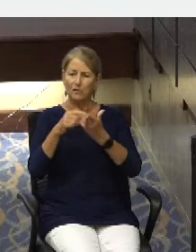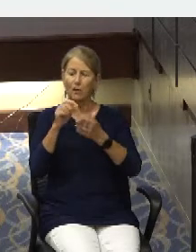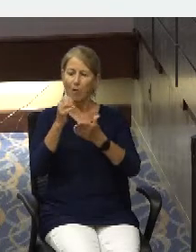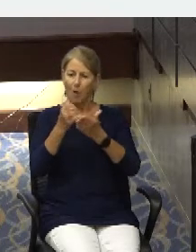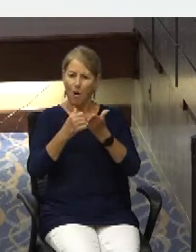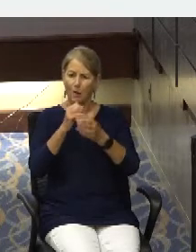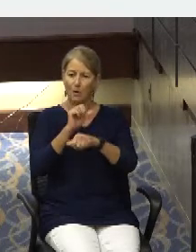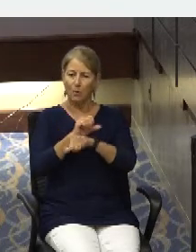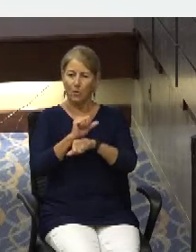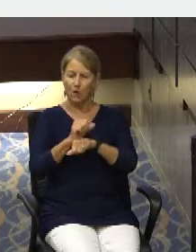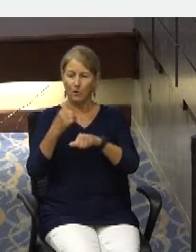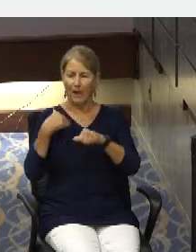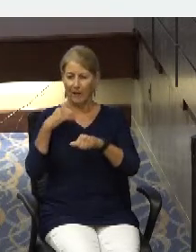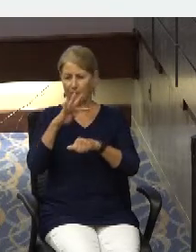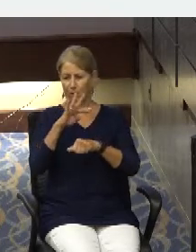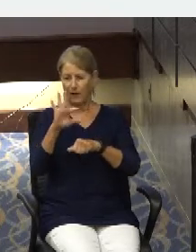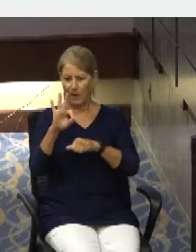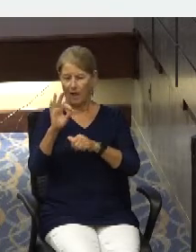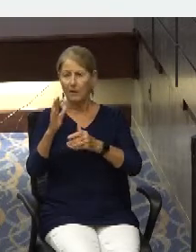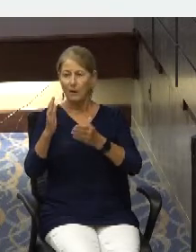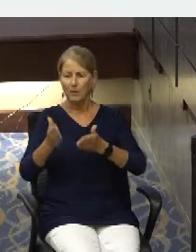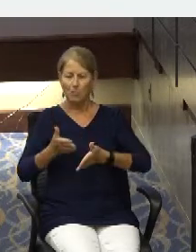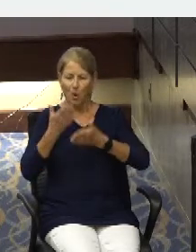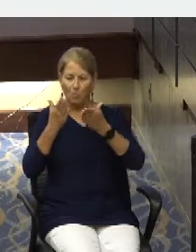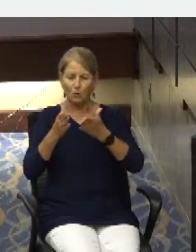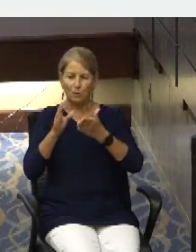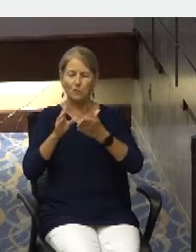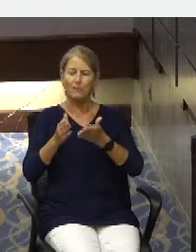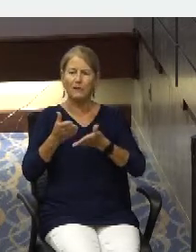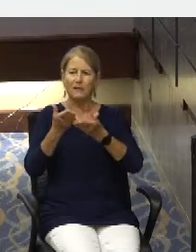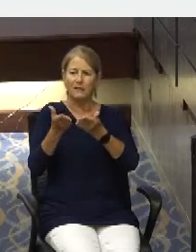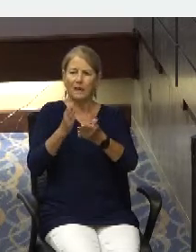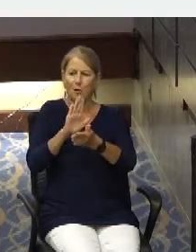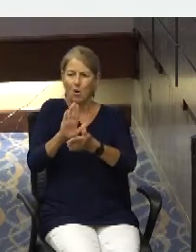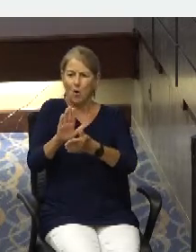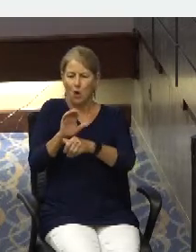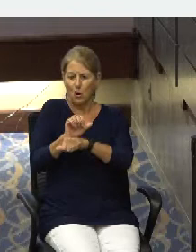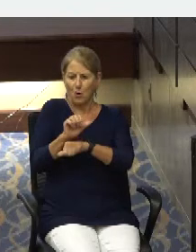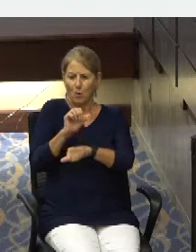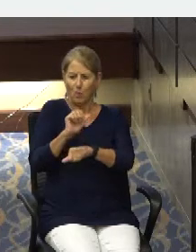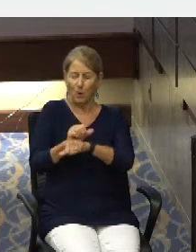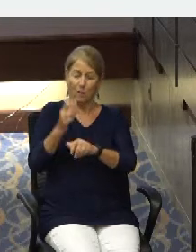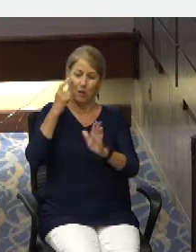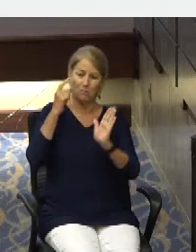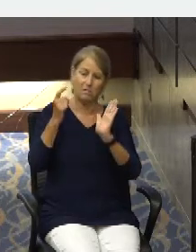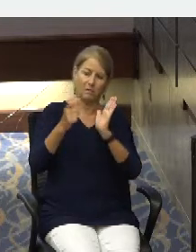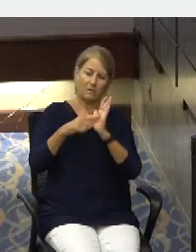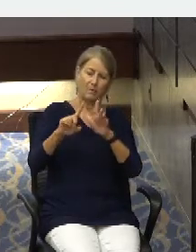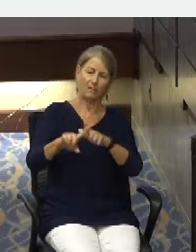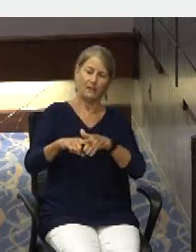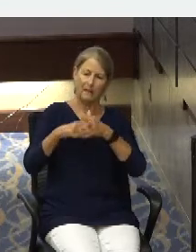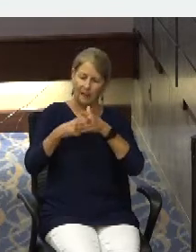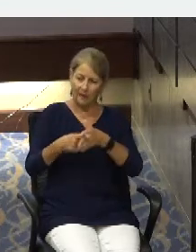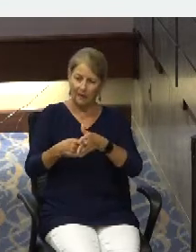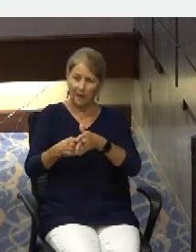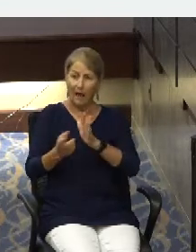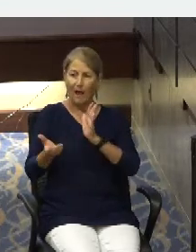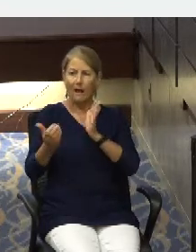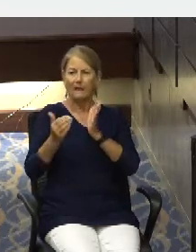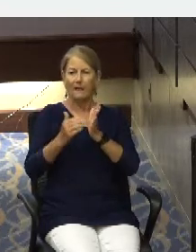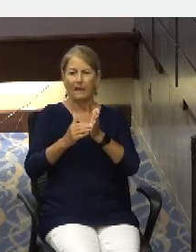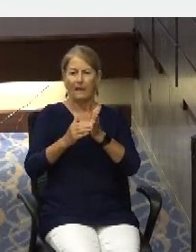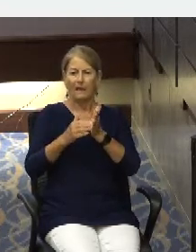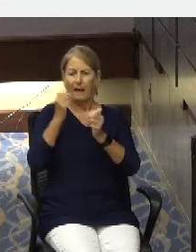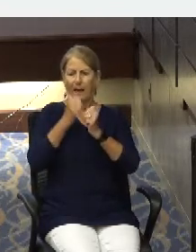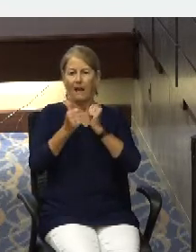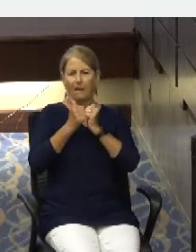were 49 proposals submitted for the call, and her work stood out from the start. The piece, again, was in every score's